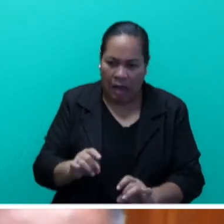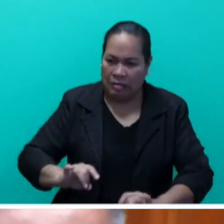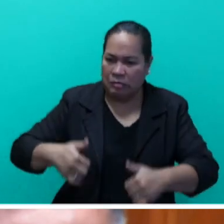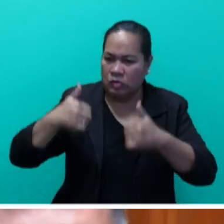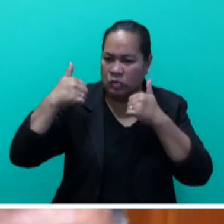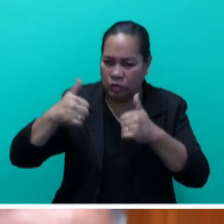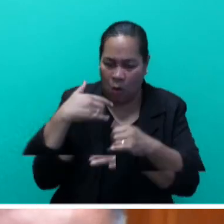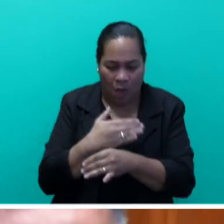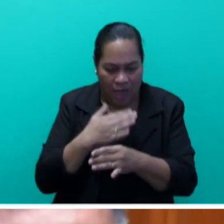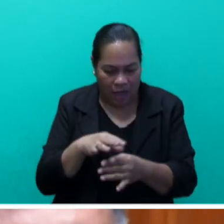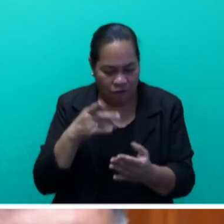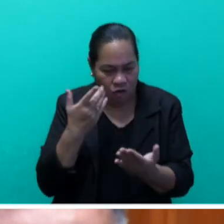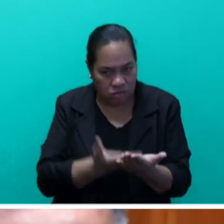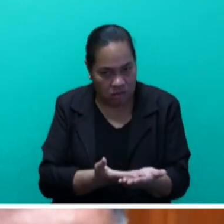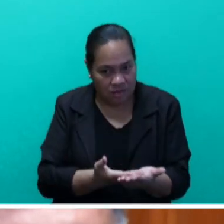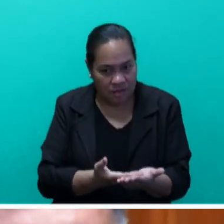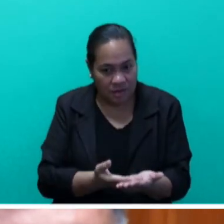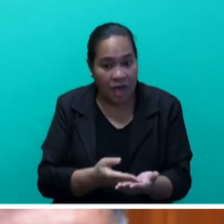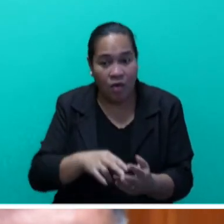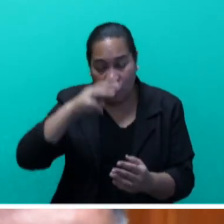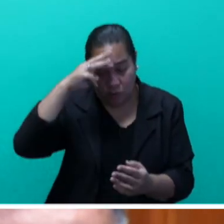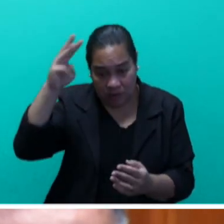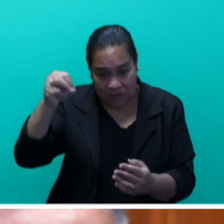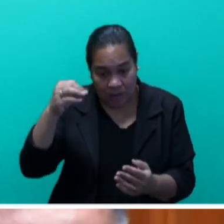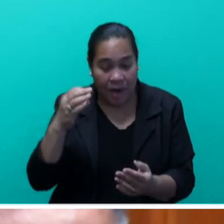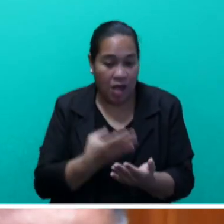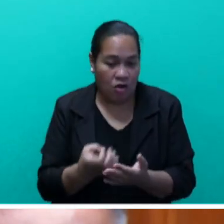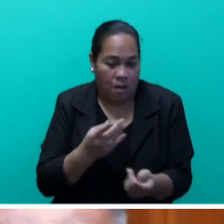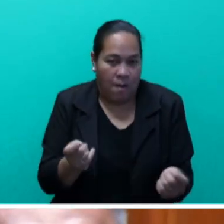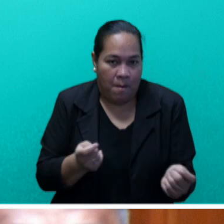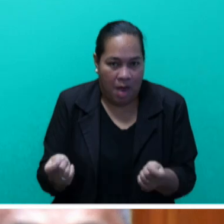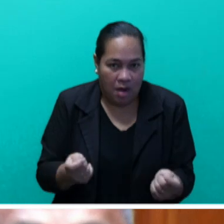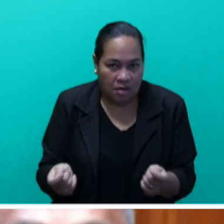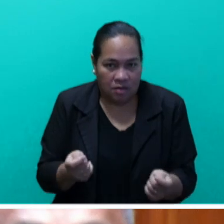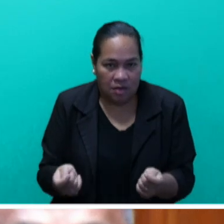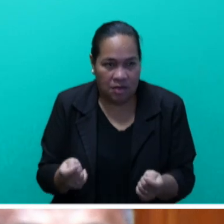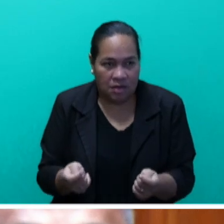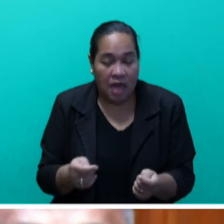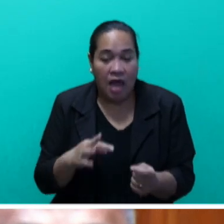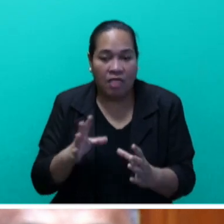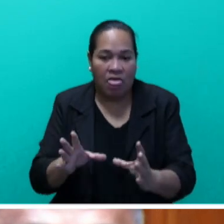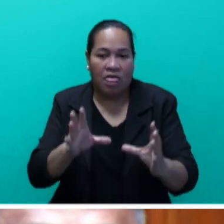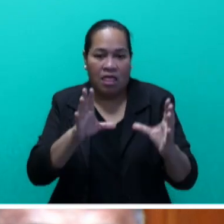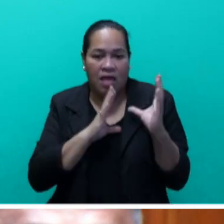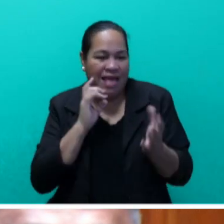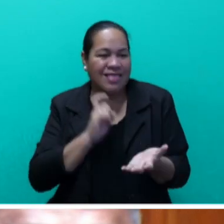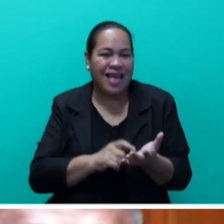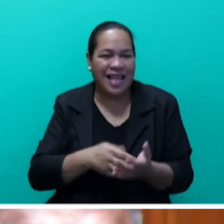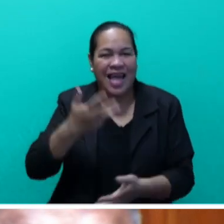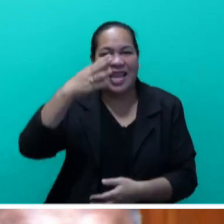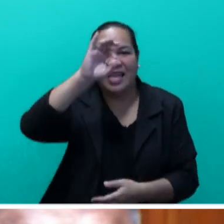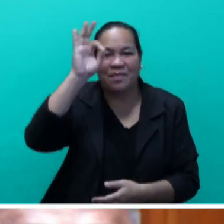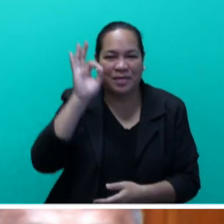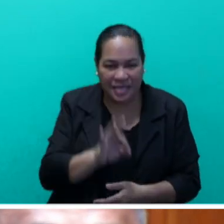debt and prudent financial, fiscal and economic management after inheriting a debt of 90% of